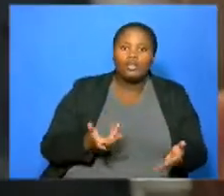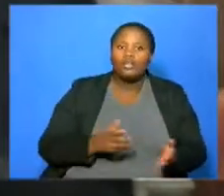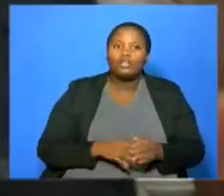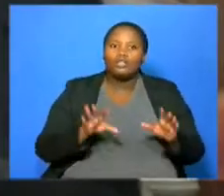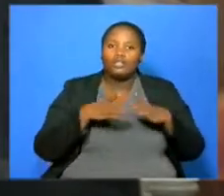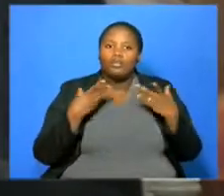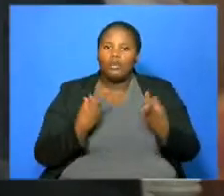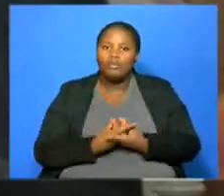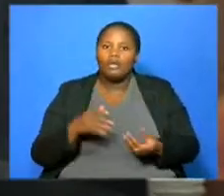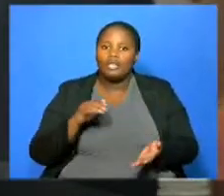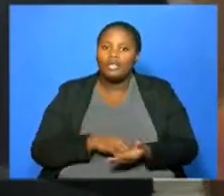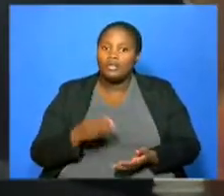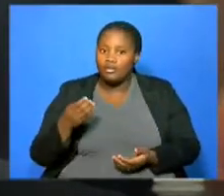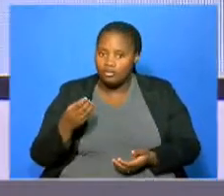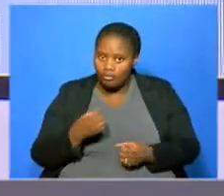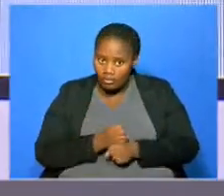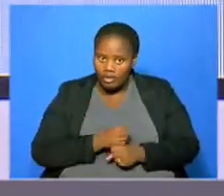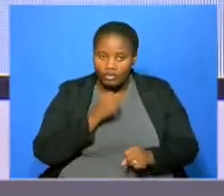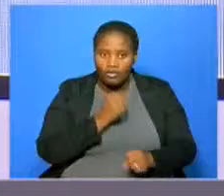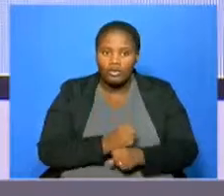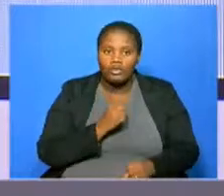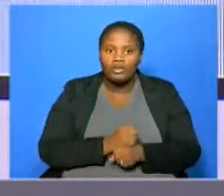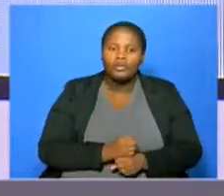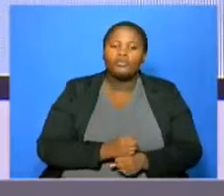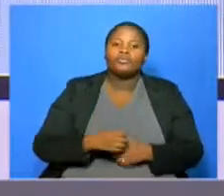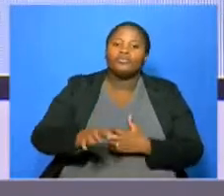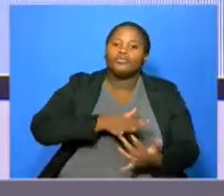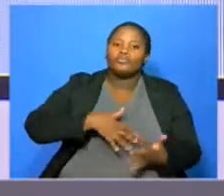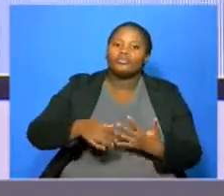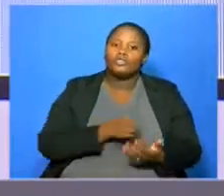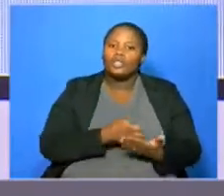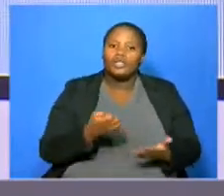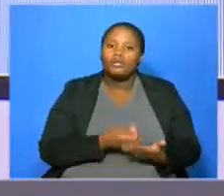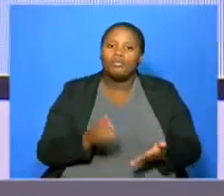opportunities. To diversify the economy and create sustainable